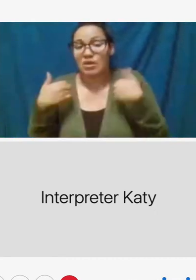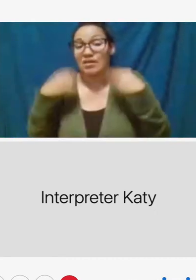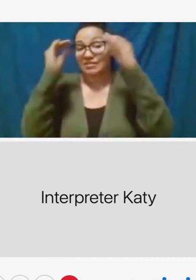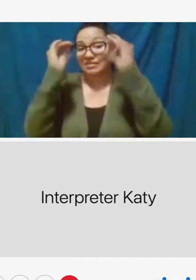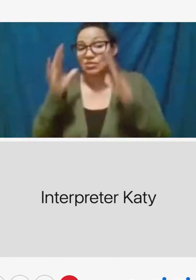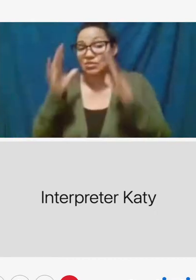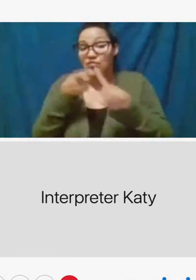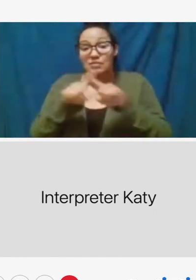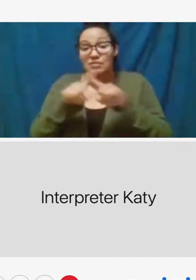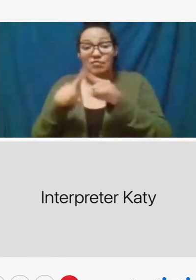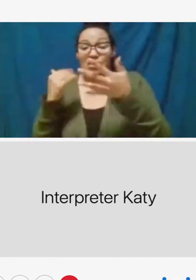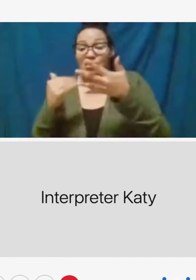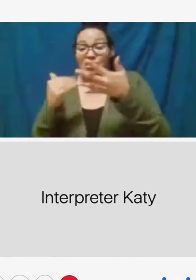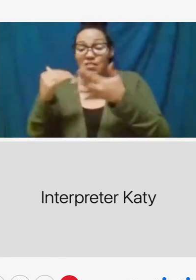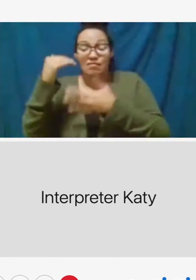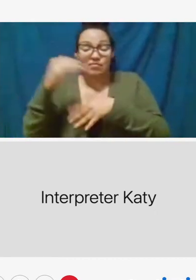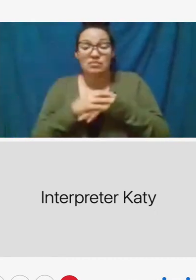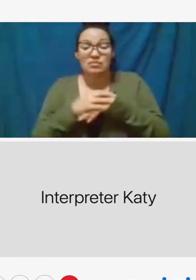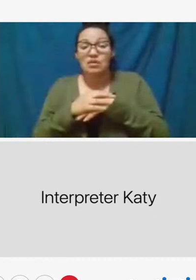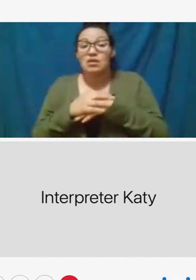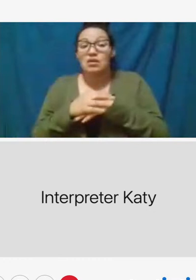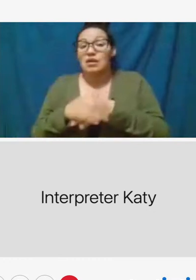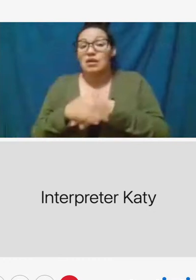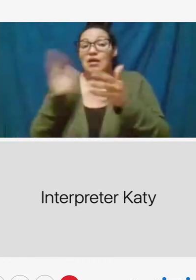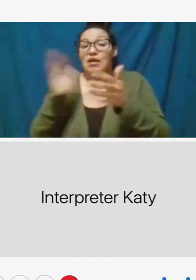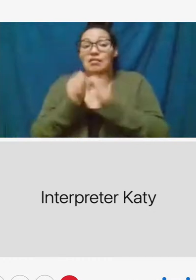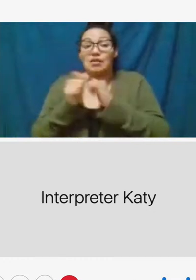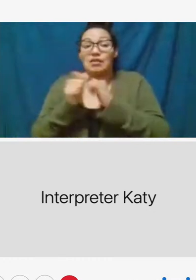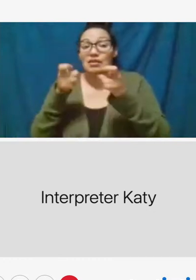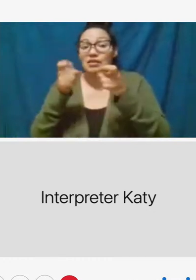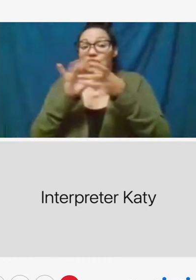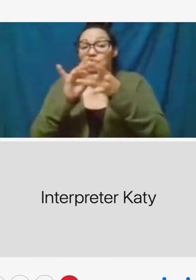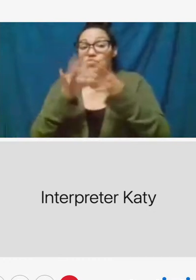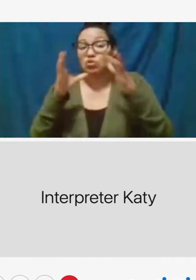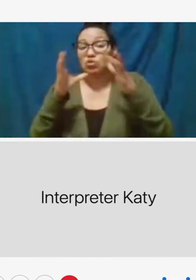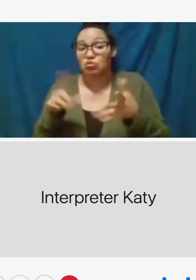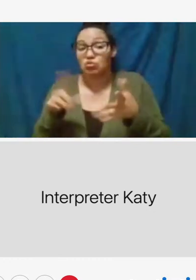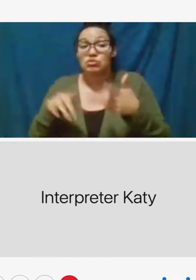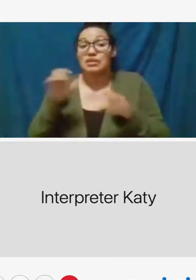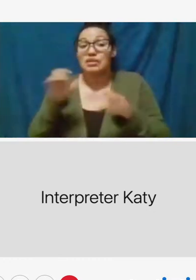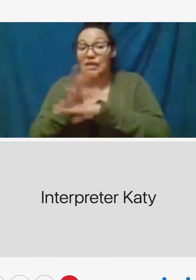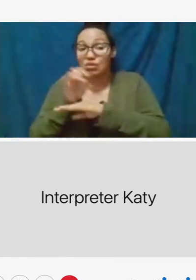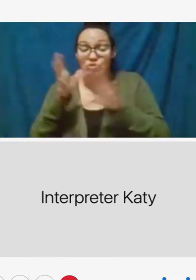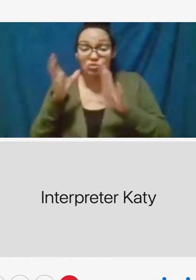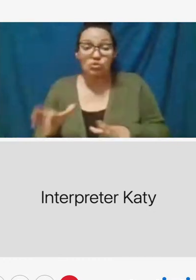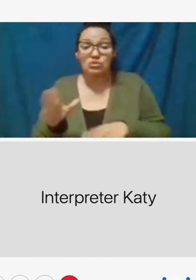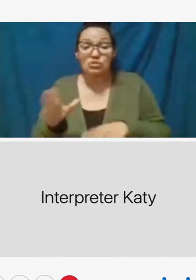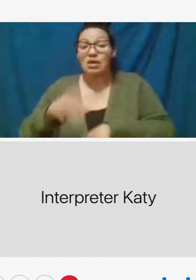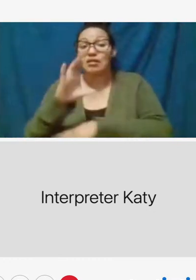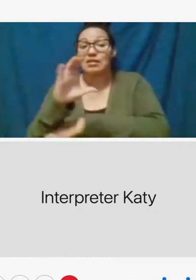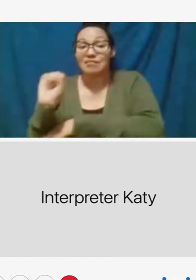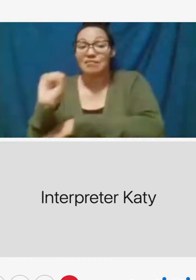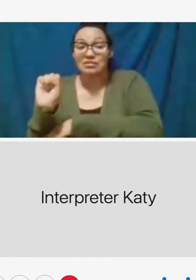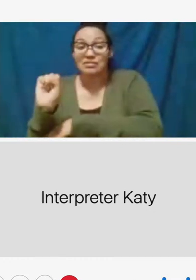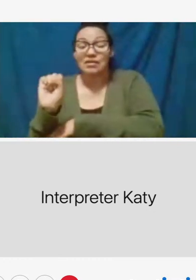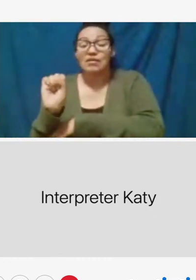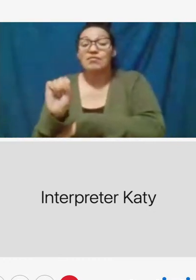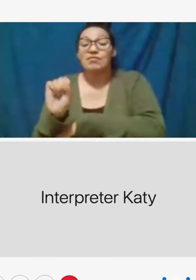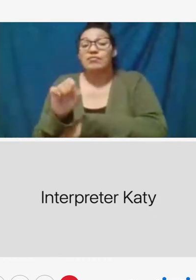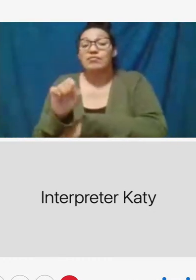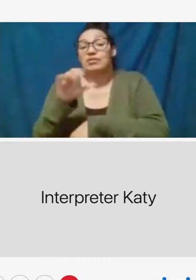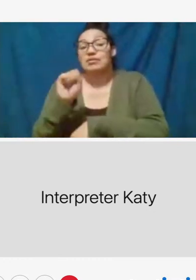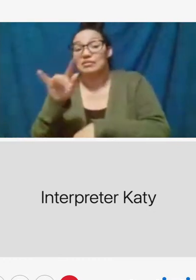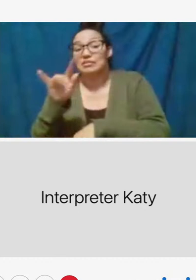athletic directors counselors our classified staff our site administrators we have our Union Representatives